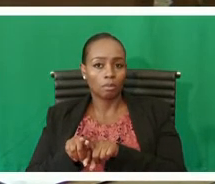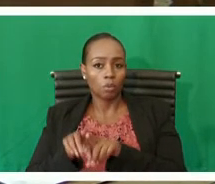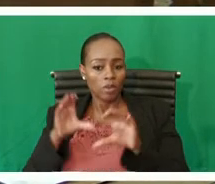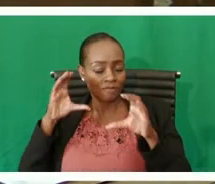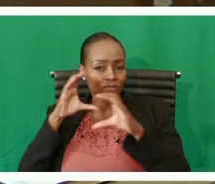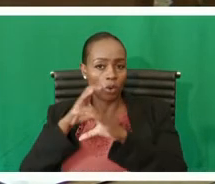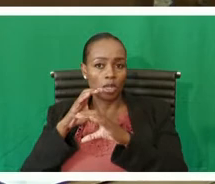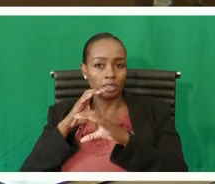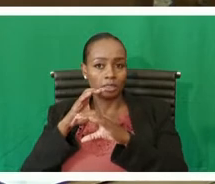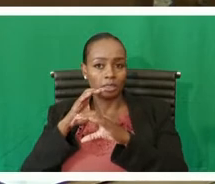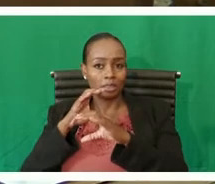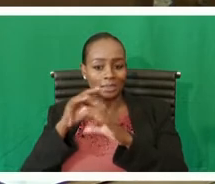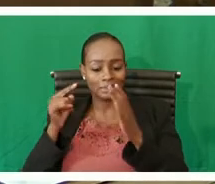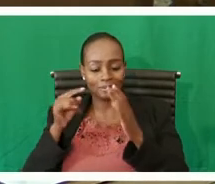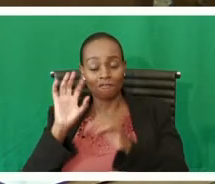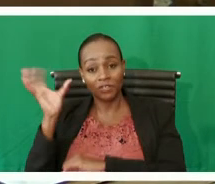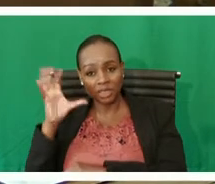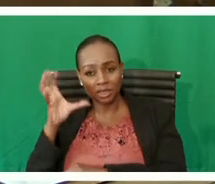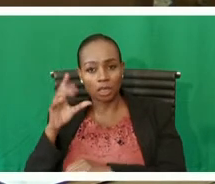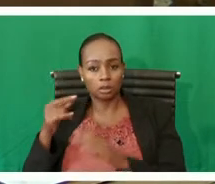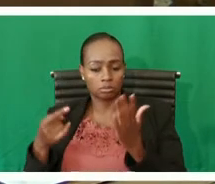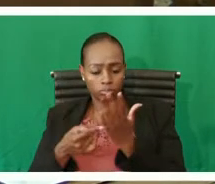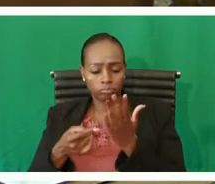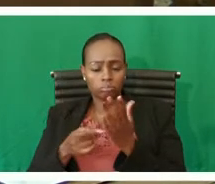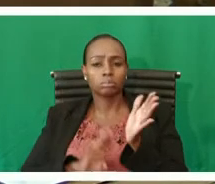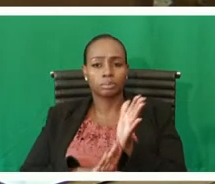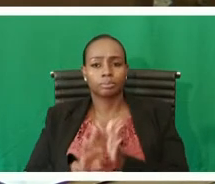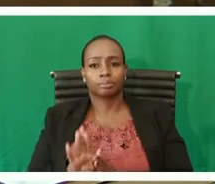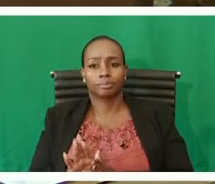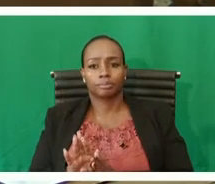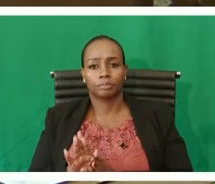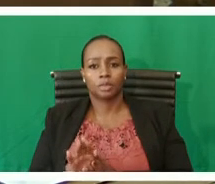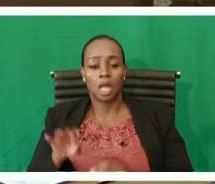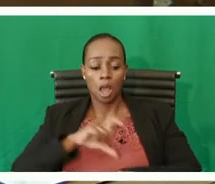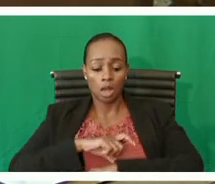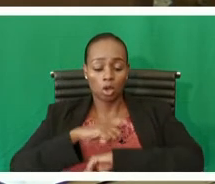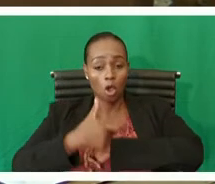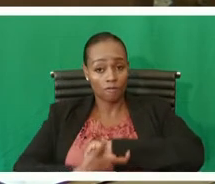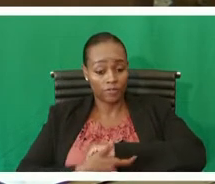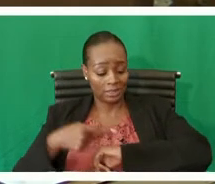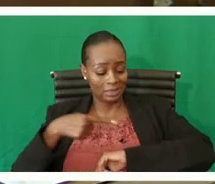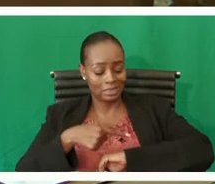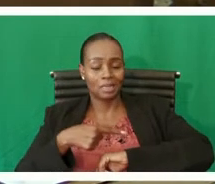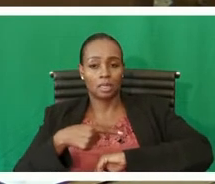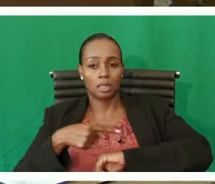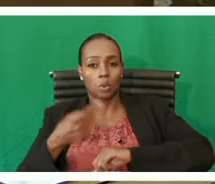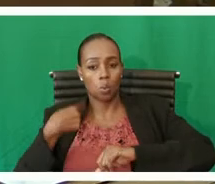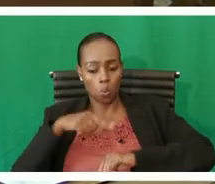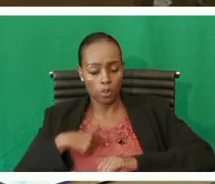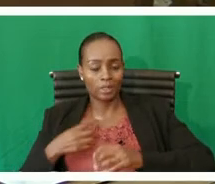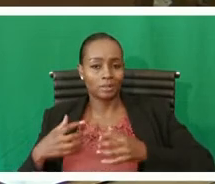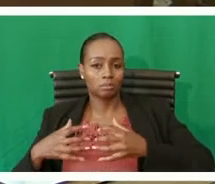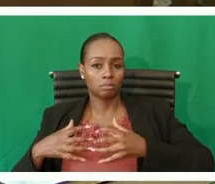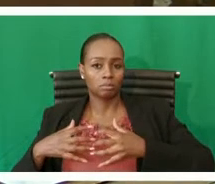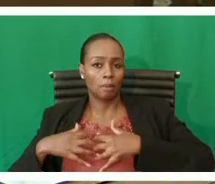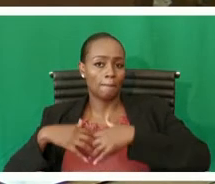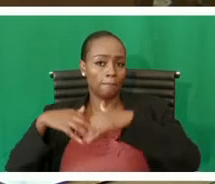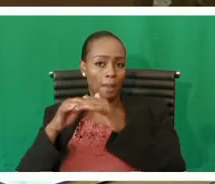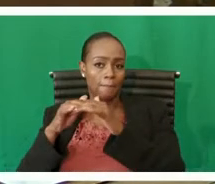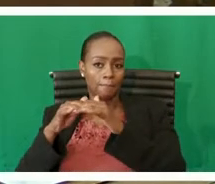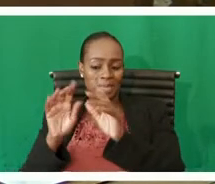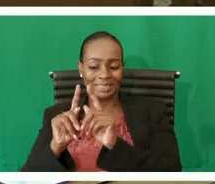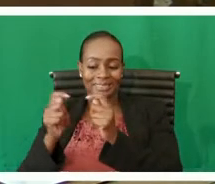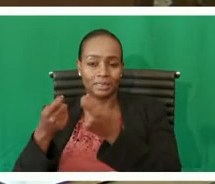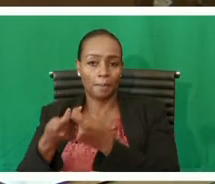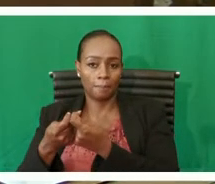digitized Free State. As part of the resolution of the summit, we have established a joint task team with